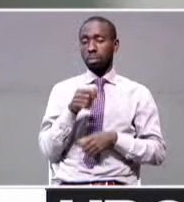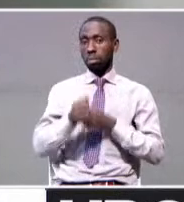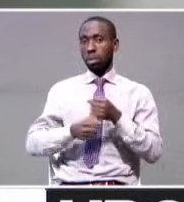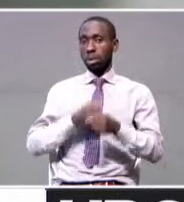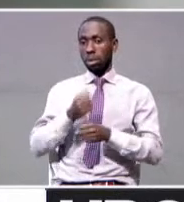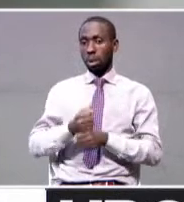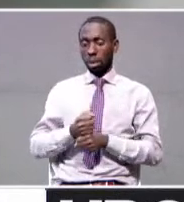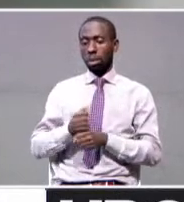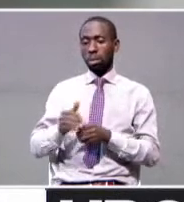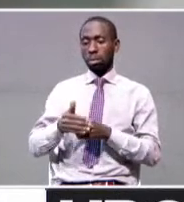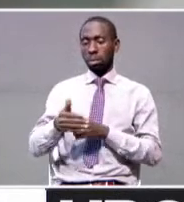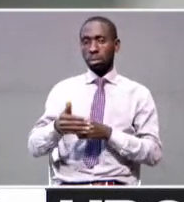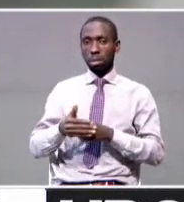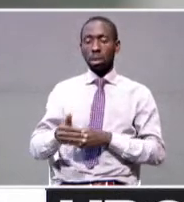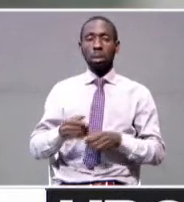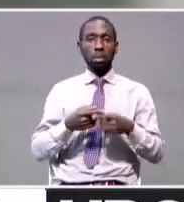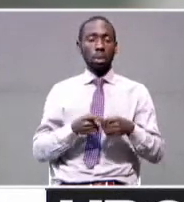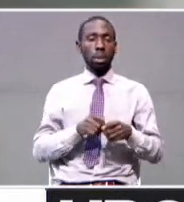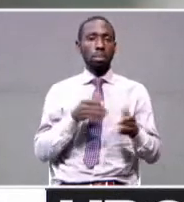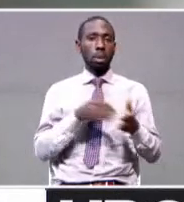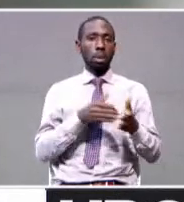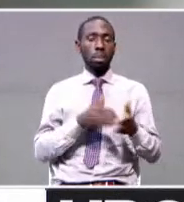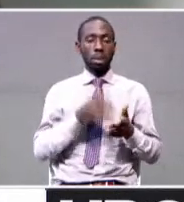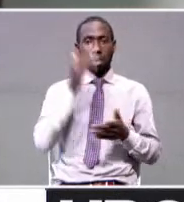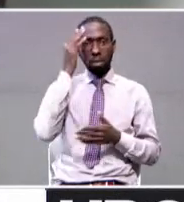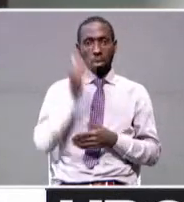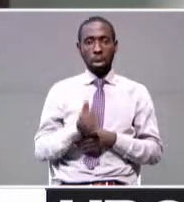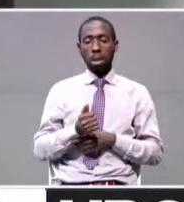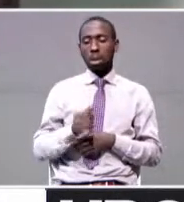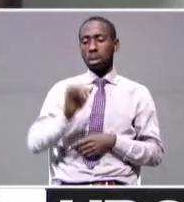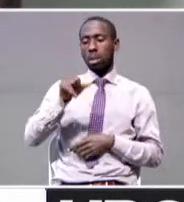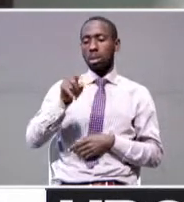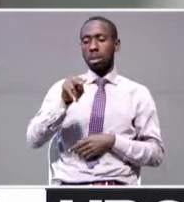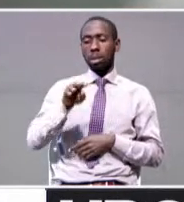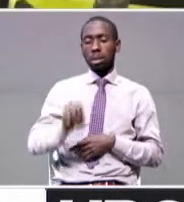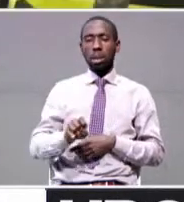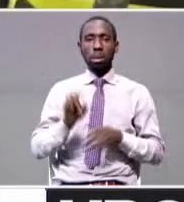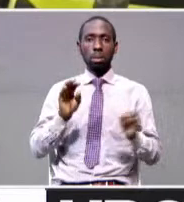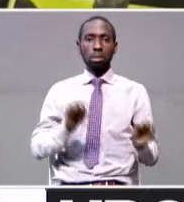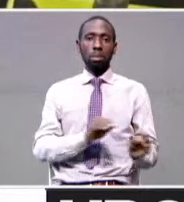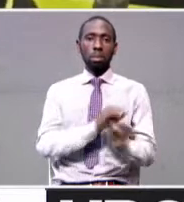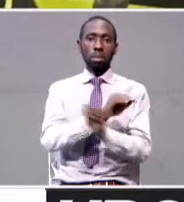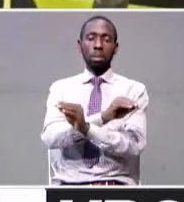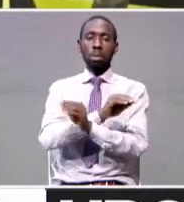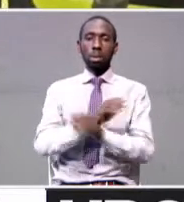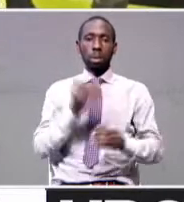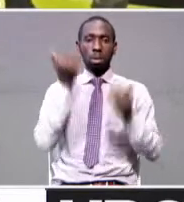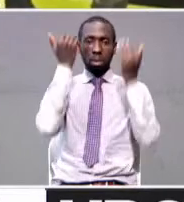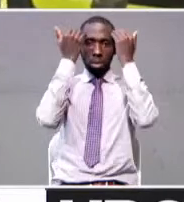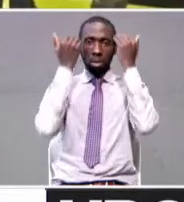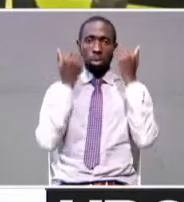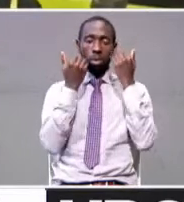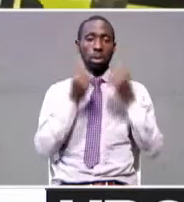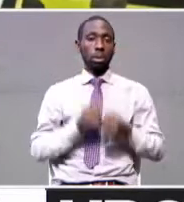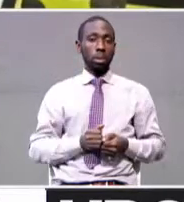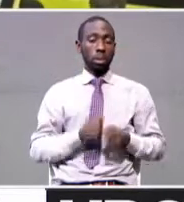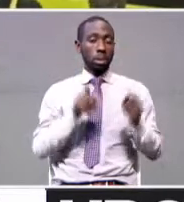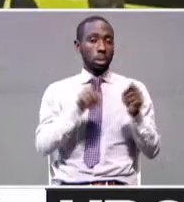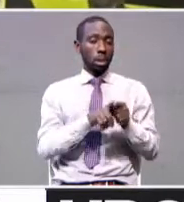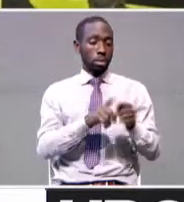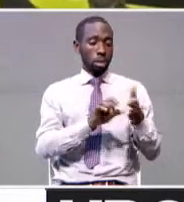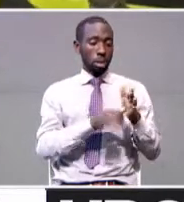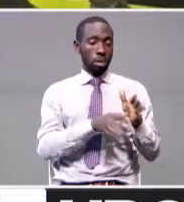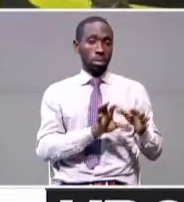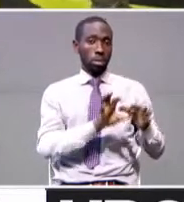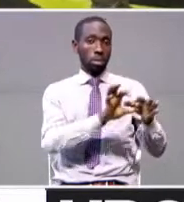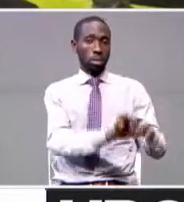tekyasoboka oluvannyuma lw'omulamuzi General Divisa okukyusibwa okuva mu kooti eno. Ng'asinziira ku nsonga eno n'ebirala ebizze nga bibaawo